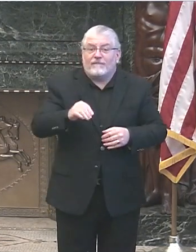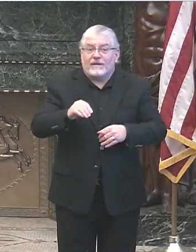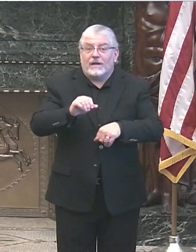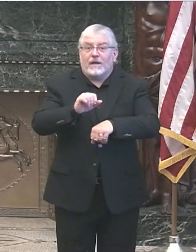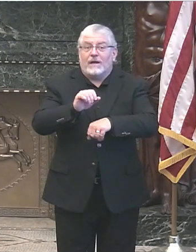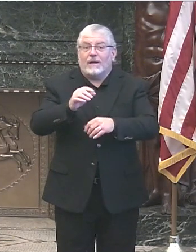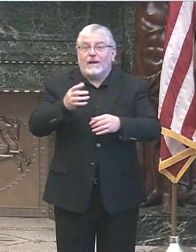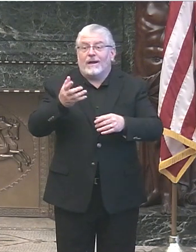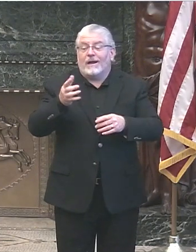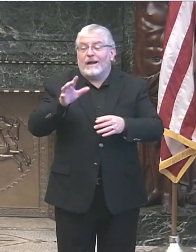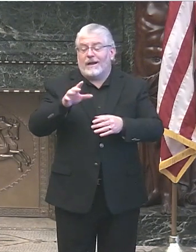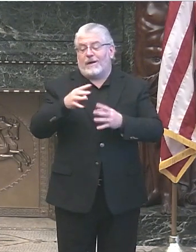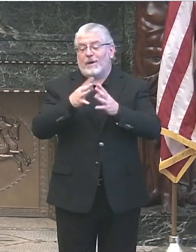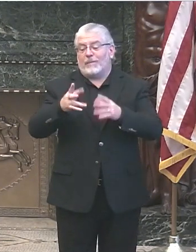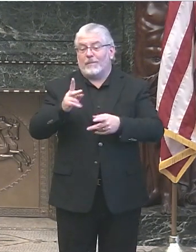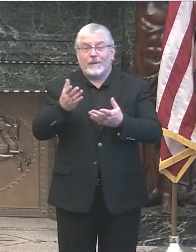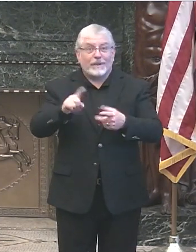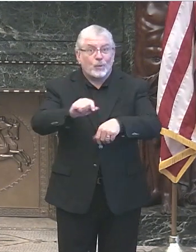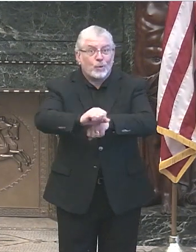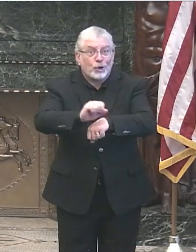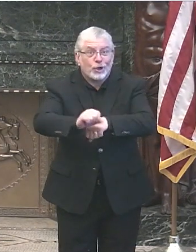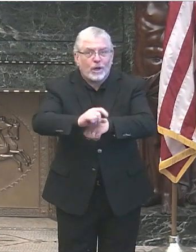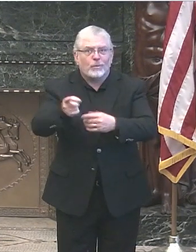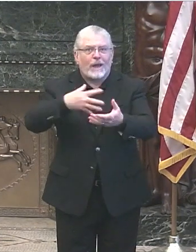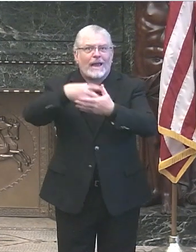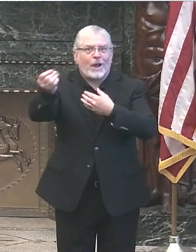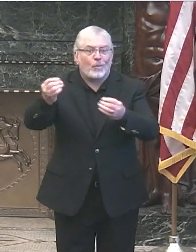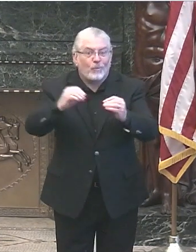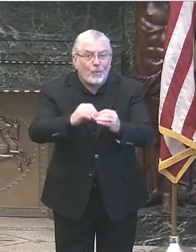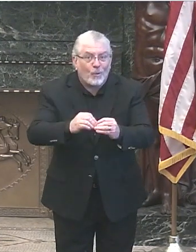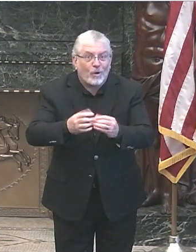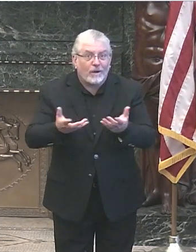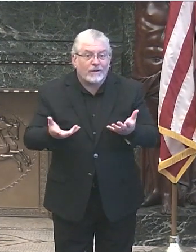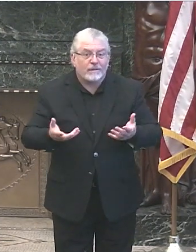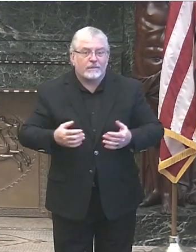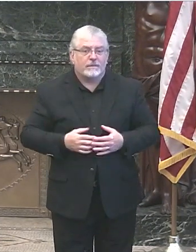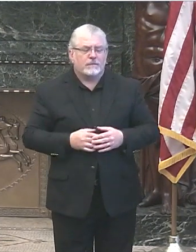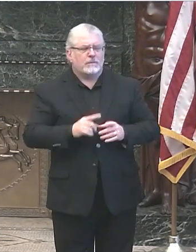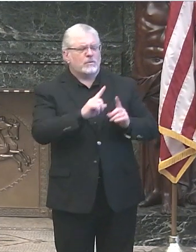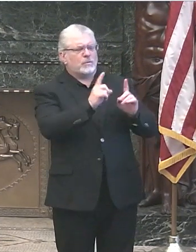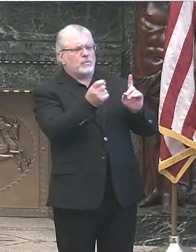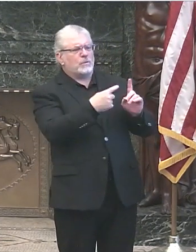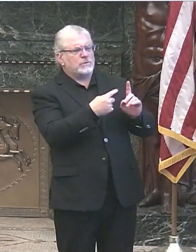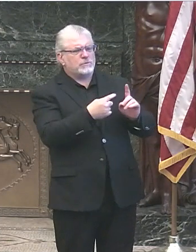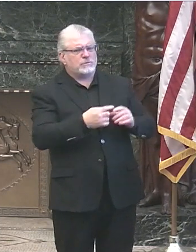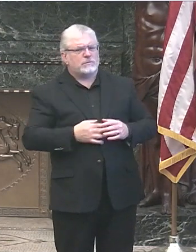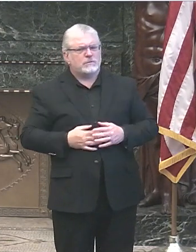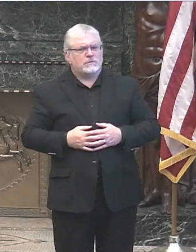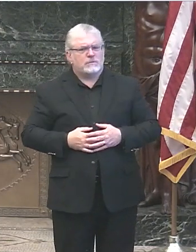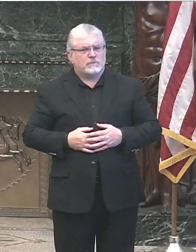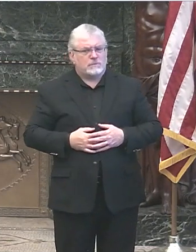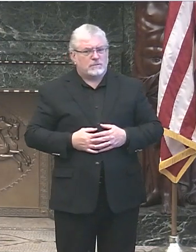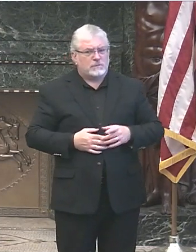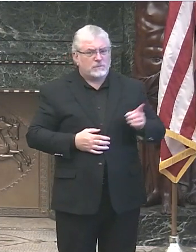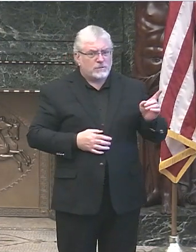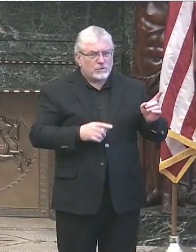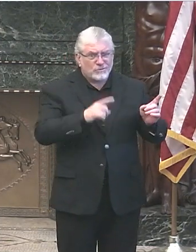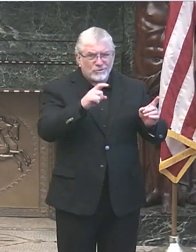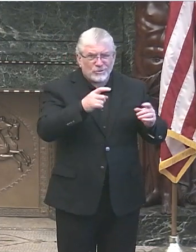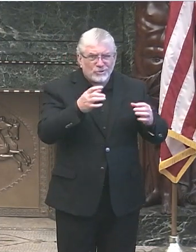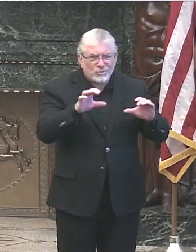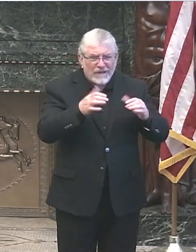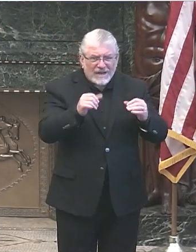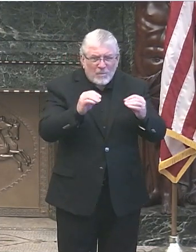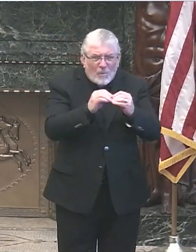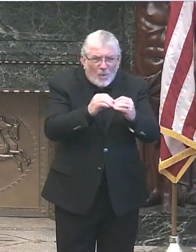come to our attention. So is there more that needs to be done to address that community? So